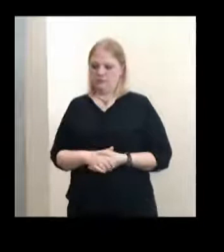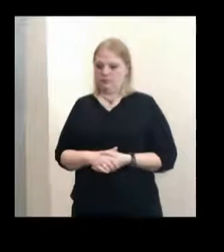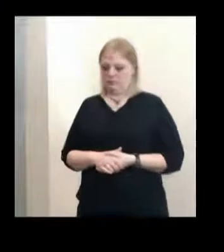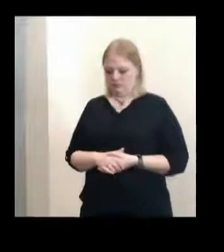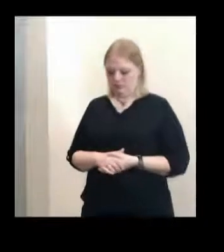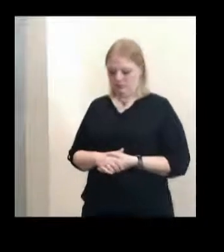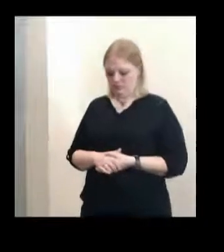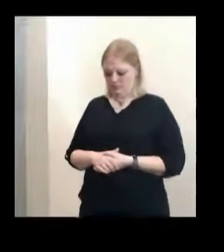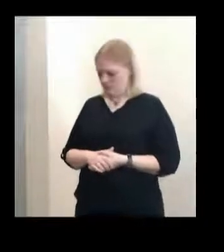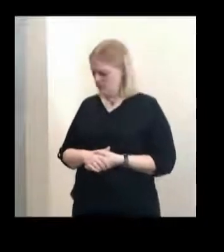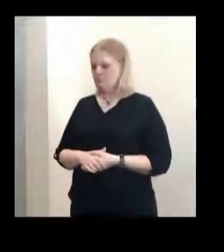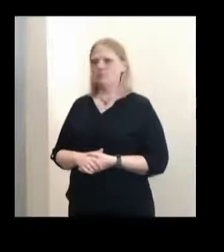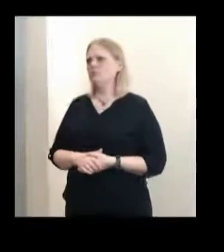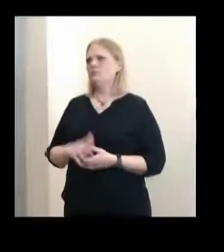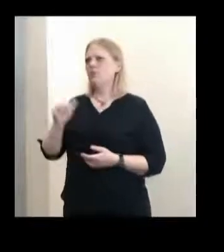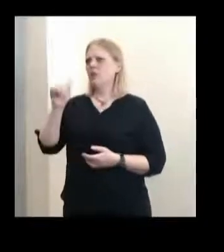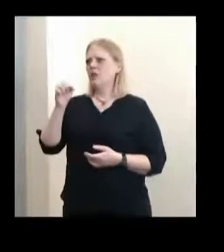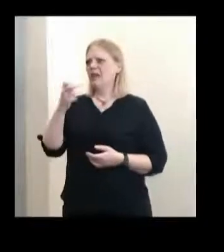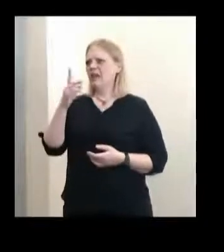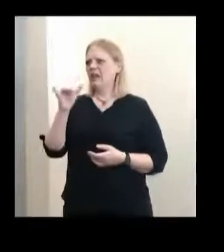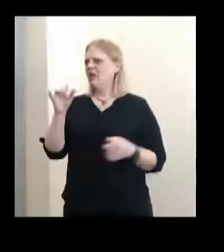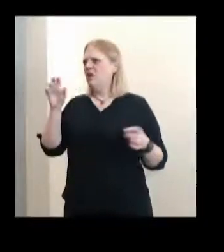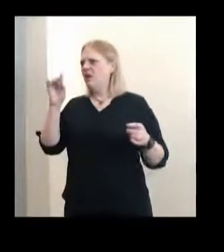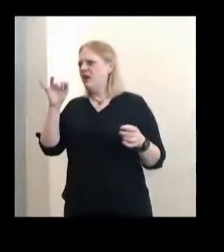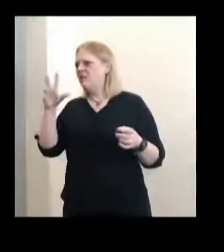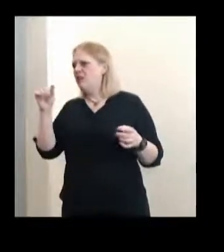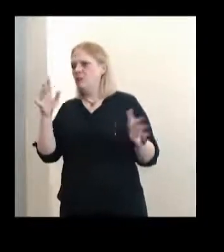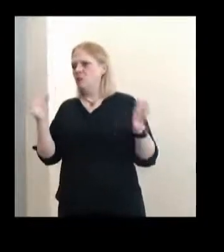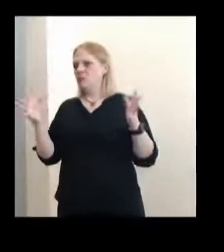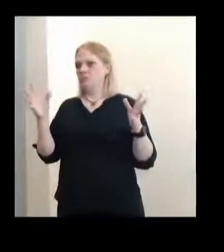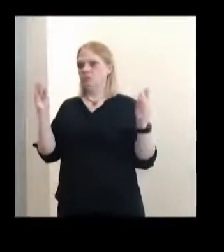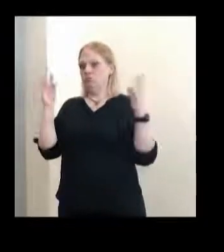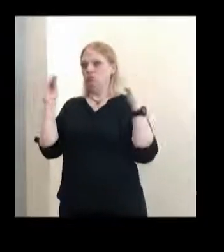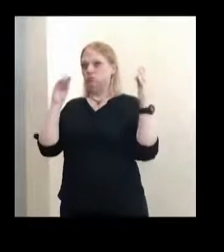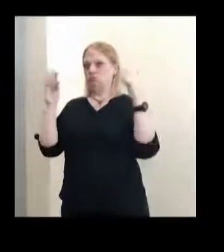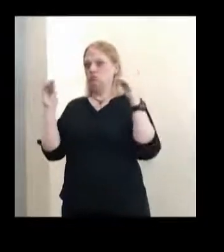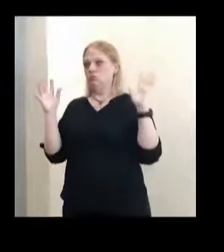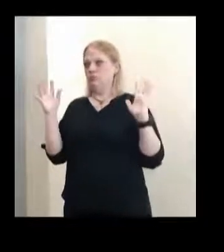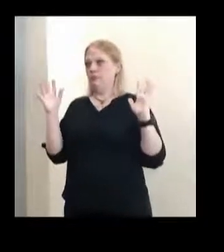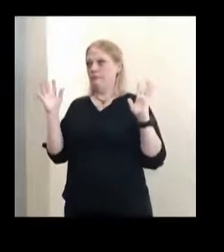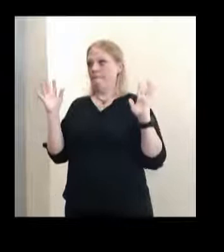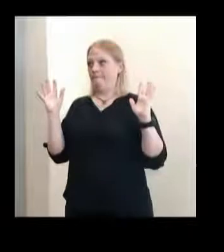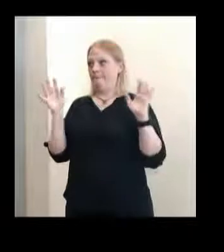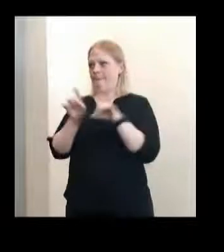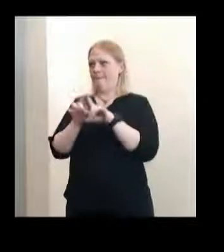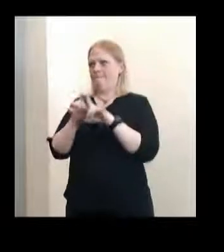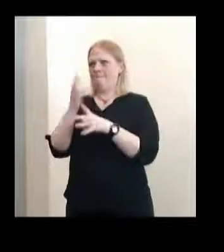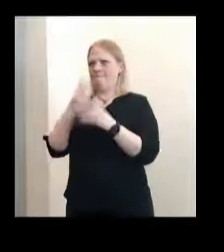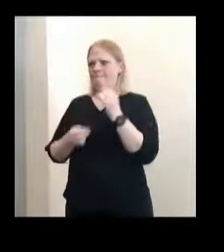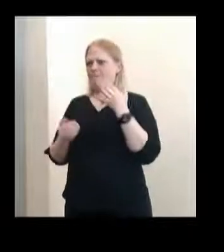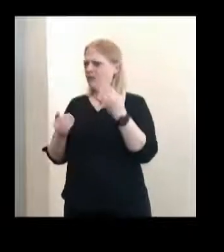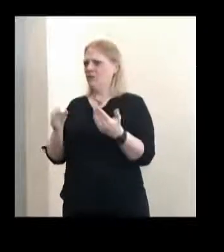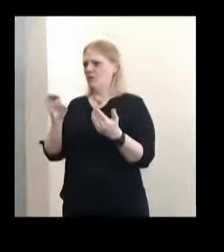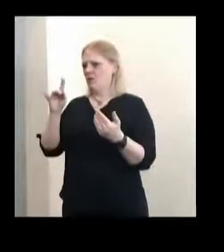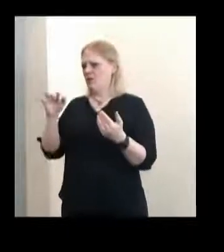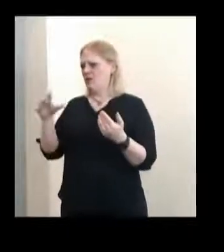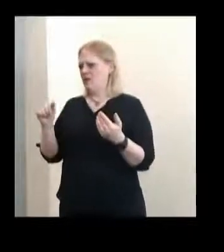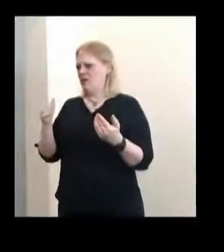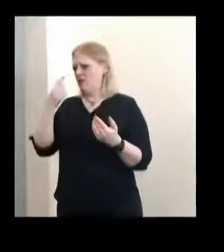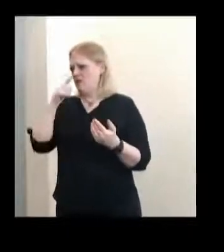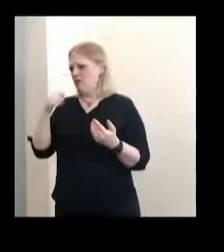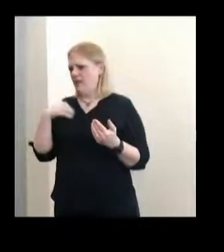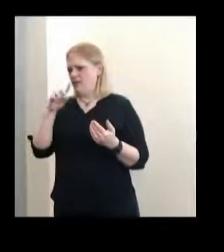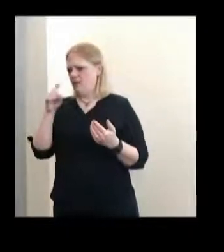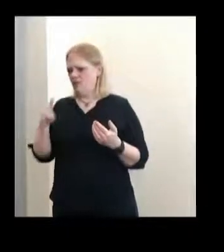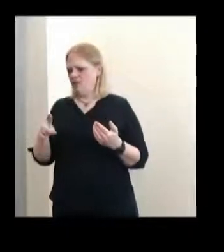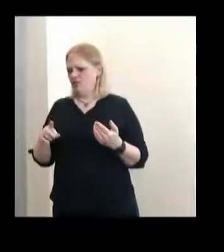Oh, it's actually Ashley. Oh, hi. Olivia, are you there? Oh, yes, I am also here. Go ahead, Olivia. And then if you don't mind, I've got a question